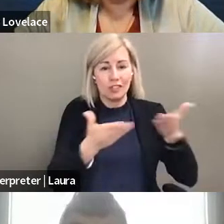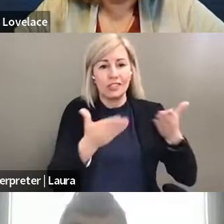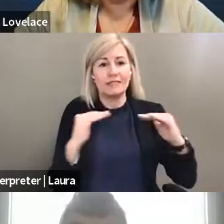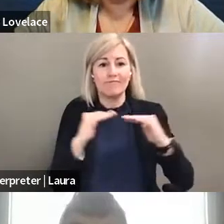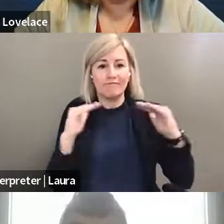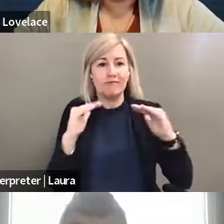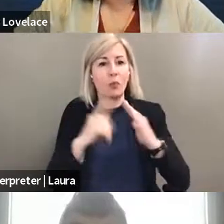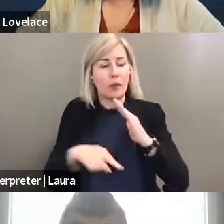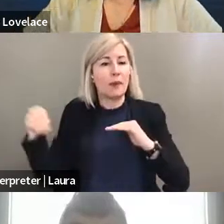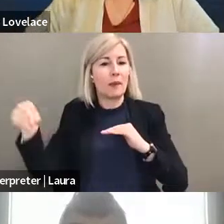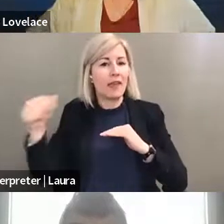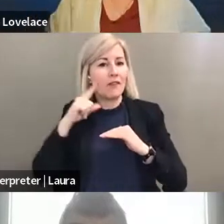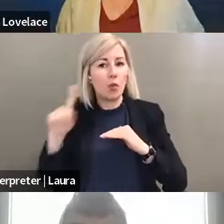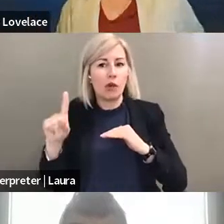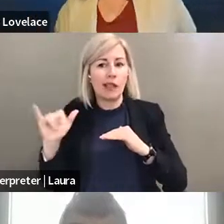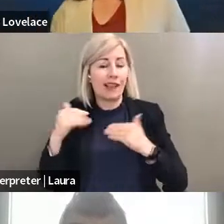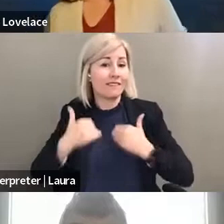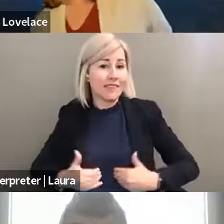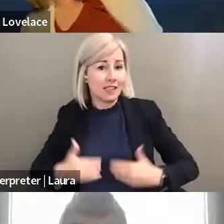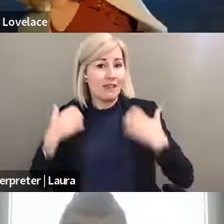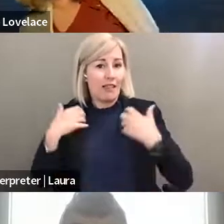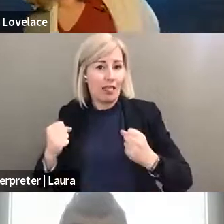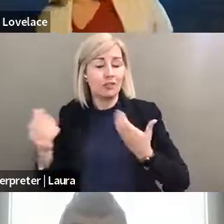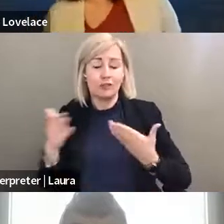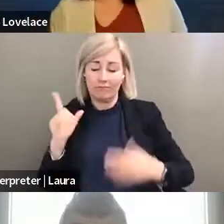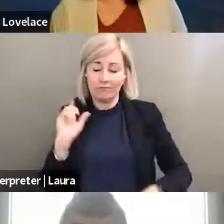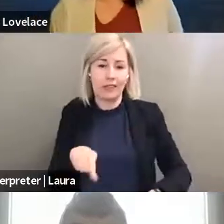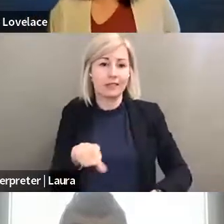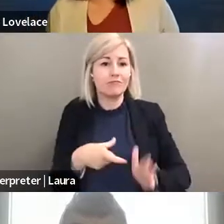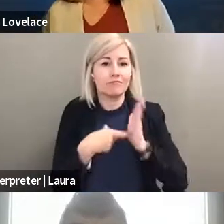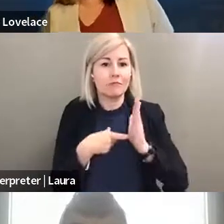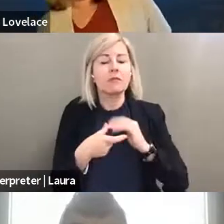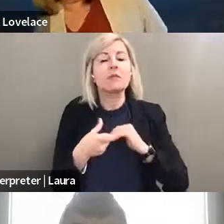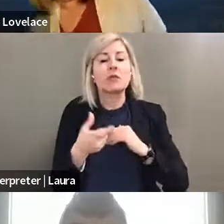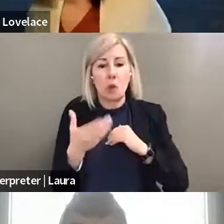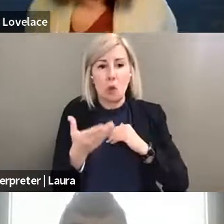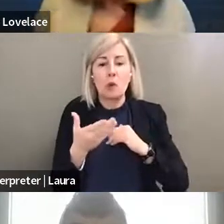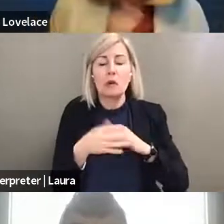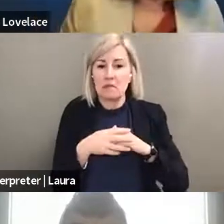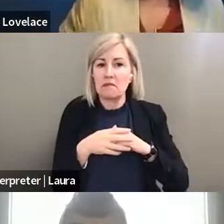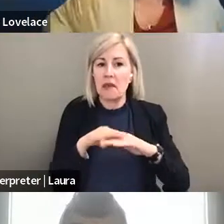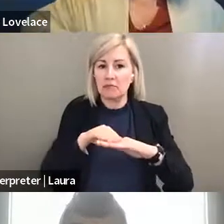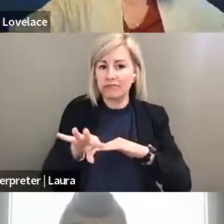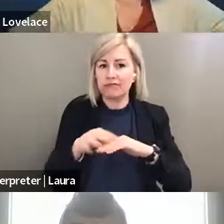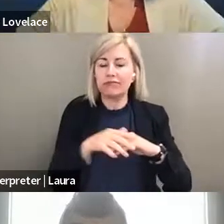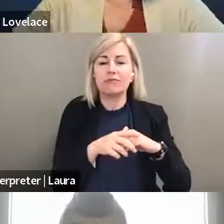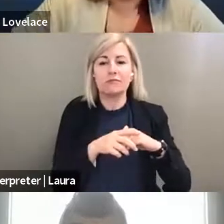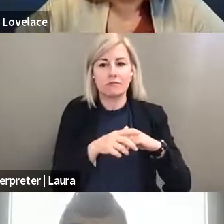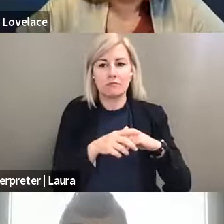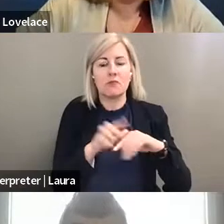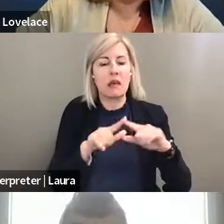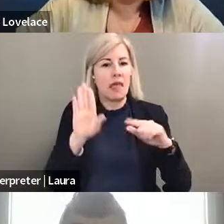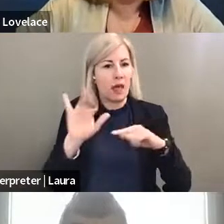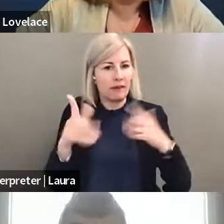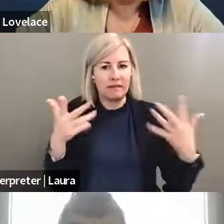to what they would pay for like a physical health service. So there might be some implications there. But that bill was signed